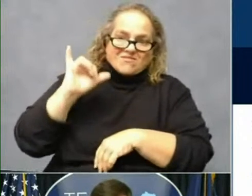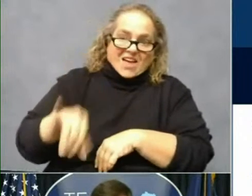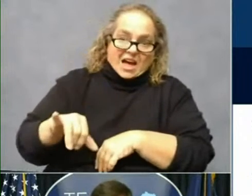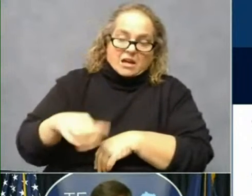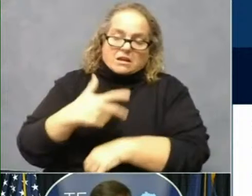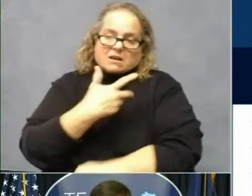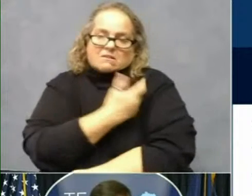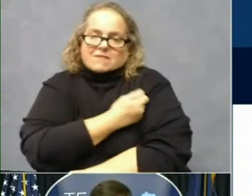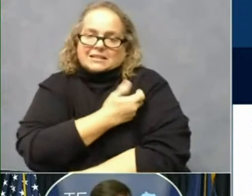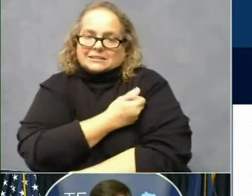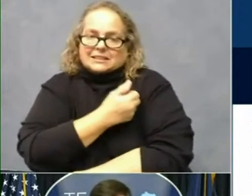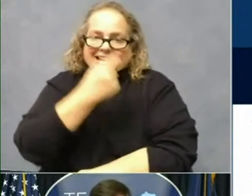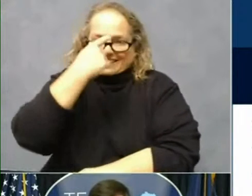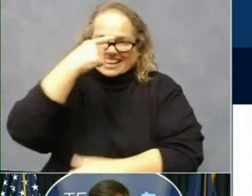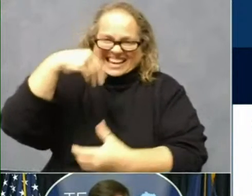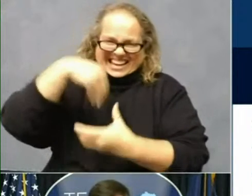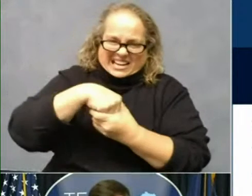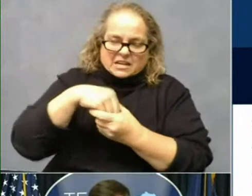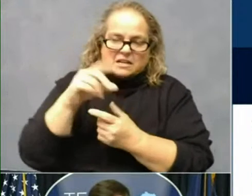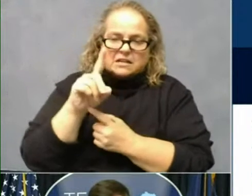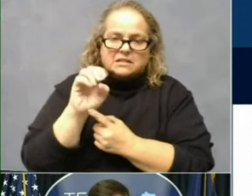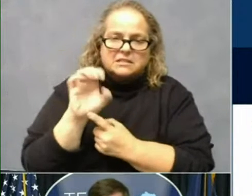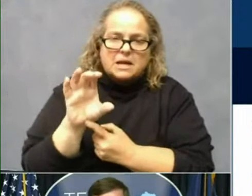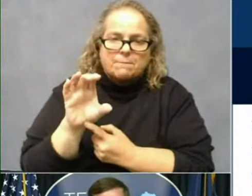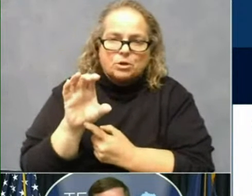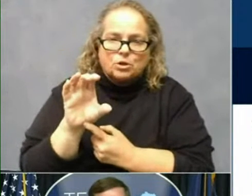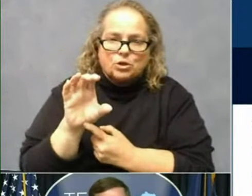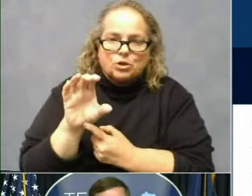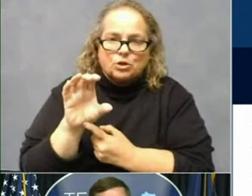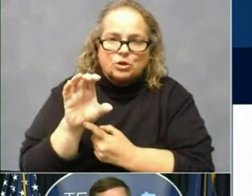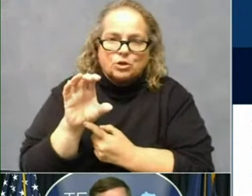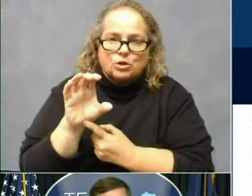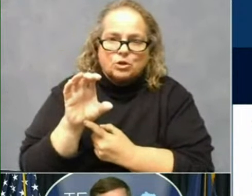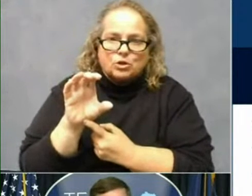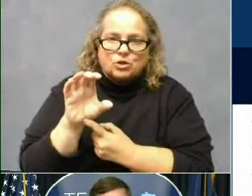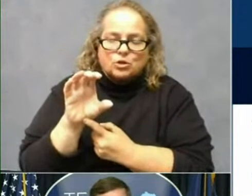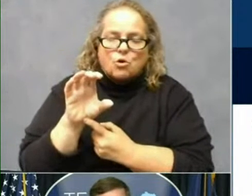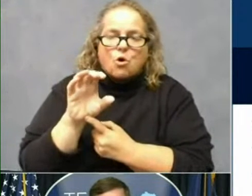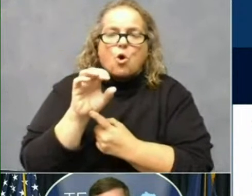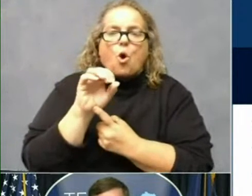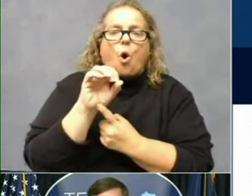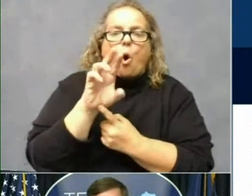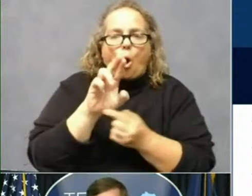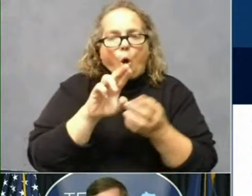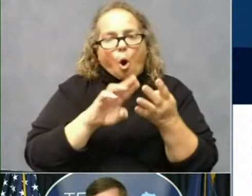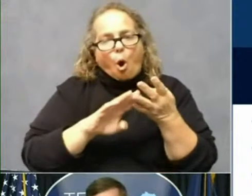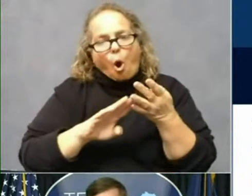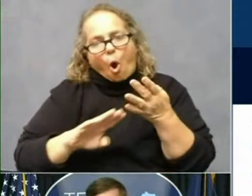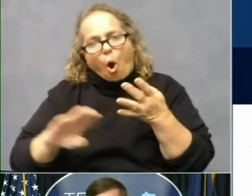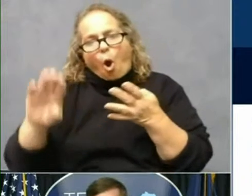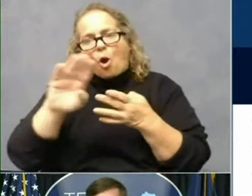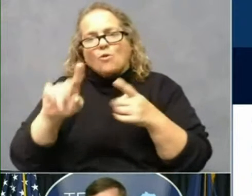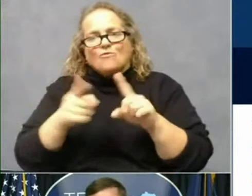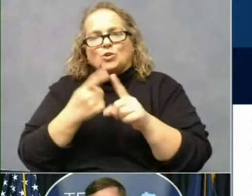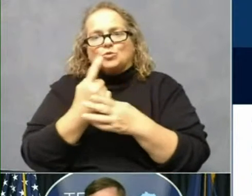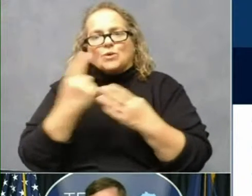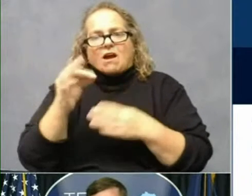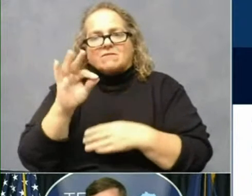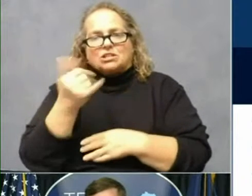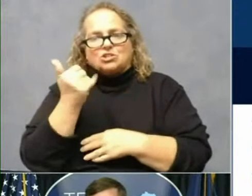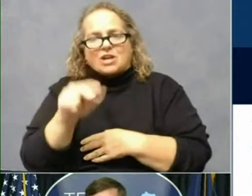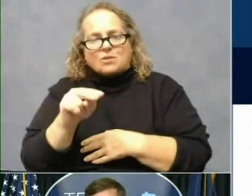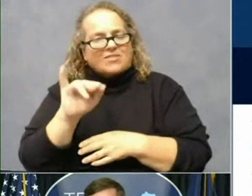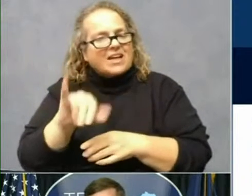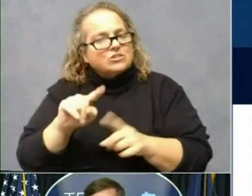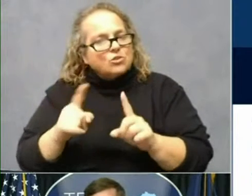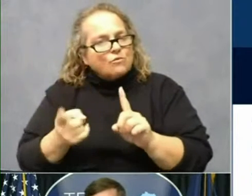The worst we think right now that it happened is that could bleed into the first week of January. And these are all the first doses. So the federal government